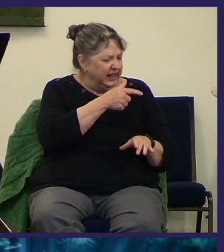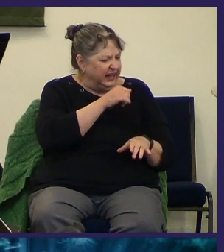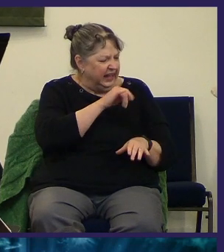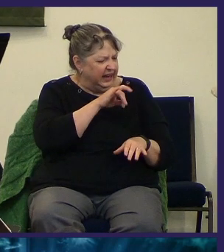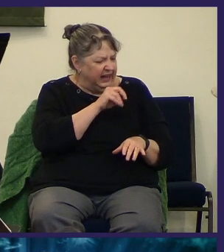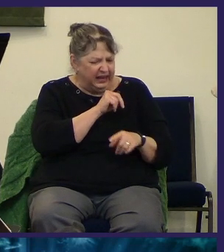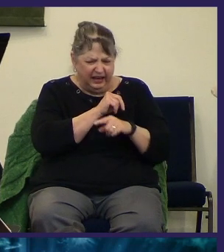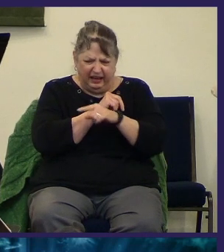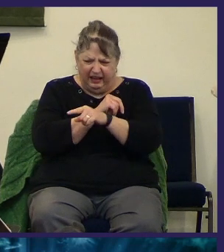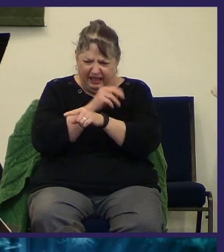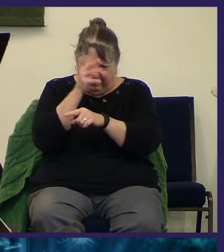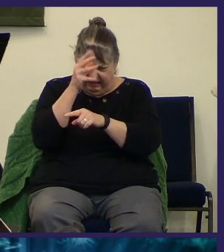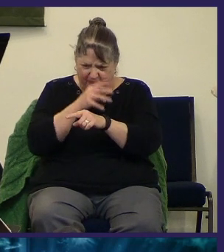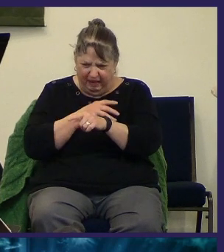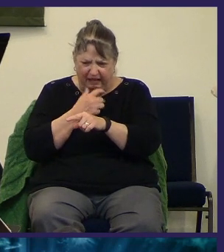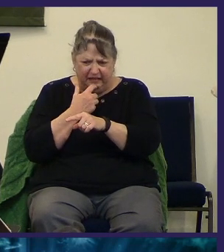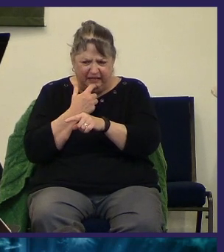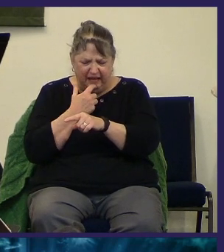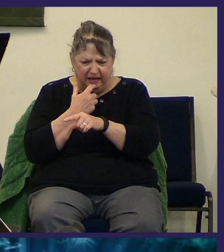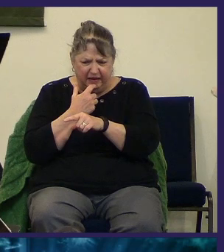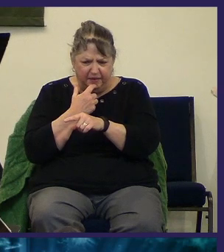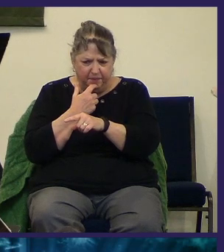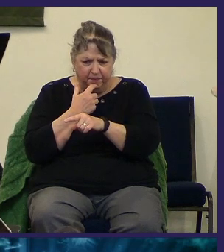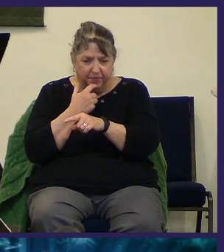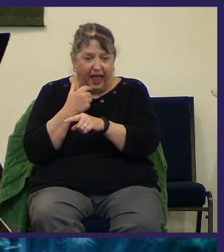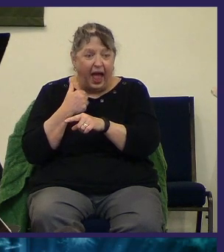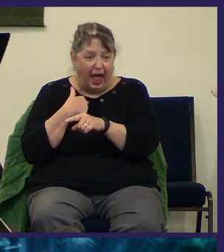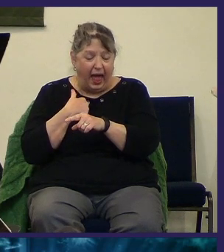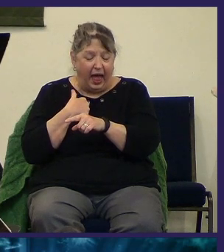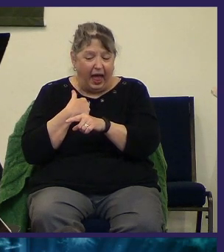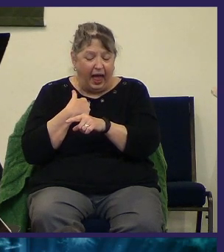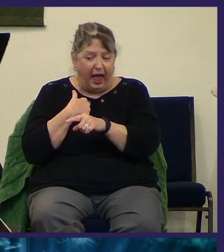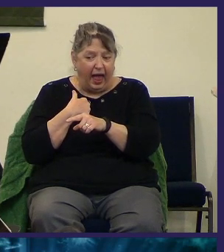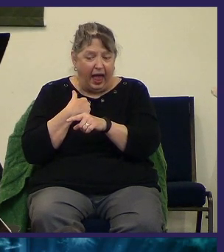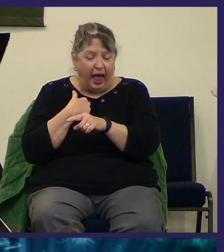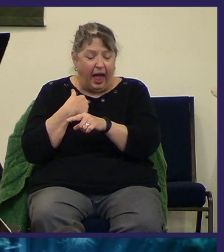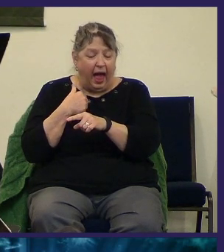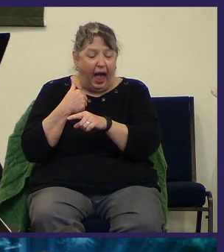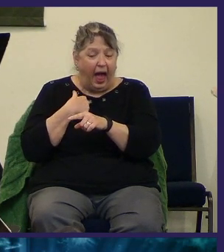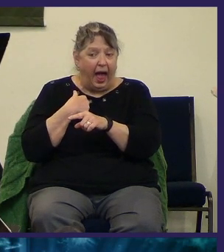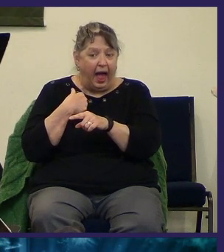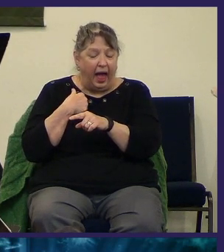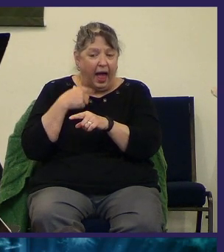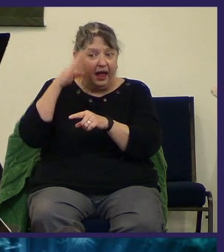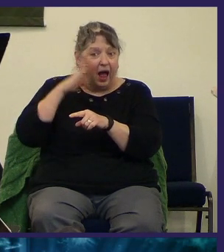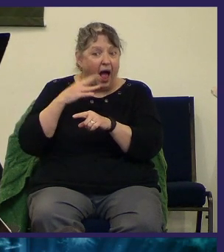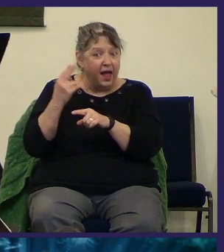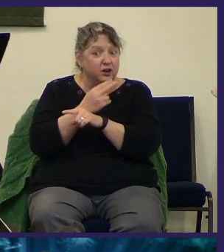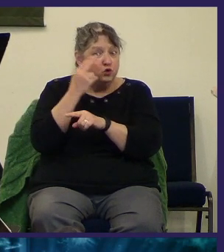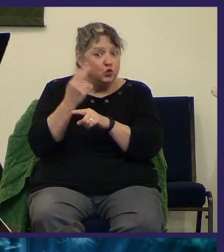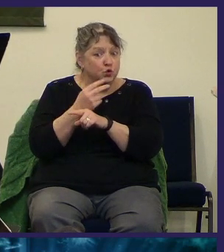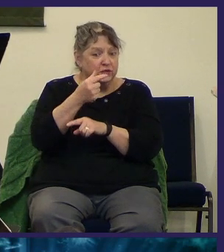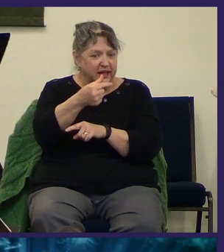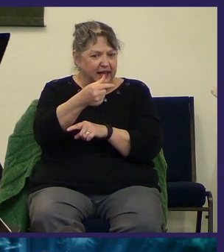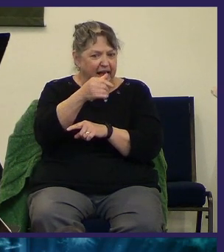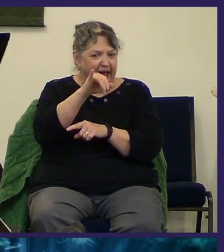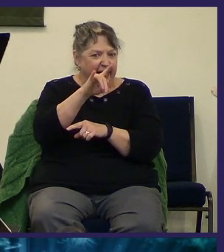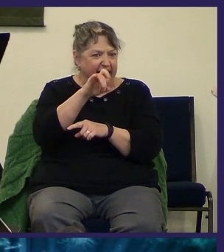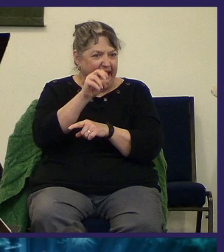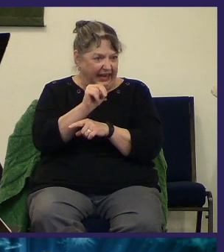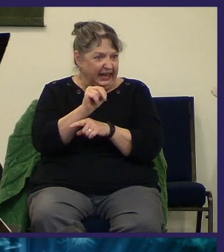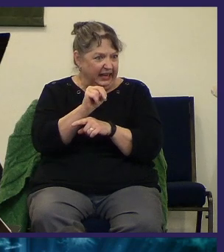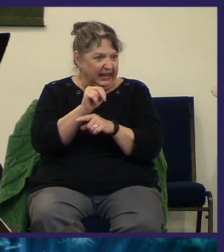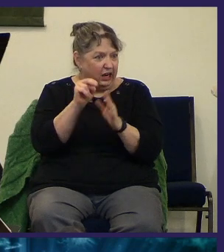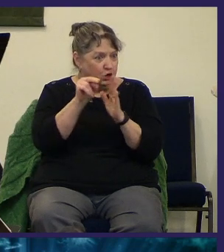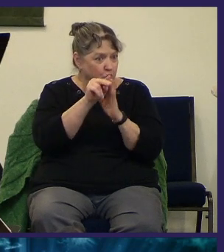i never knew this he never told me he goes i got saved through a gideon new testament there we go i said a gideon new testament through the